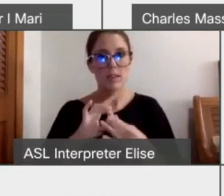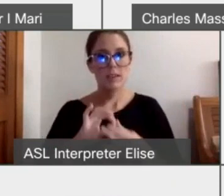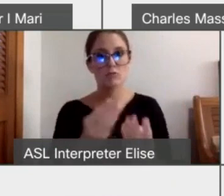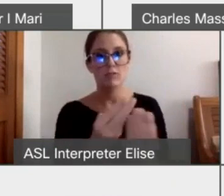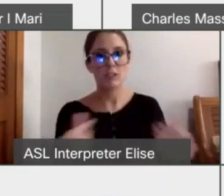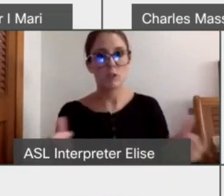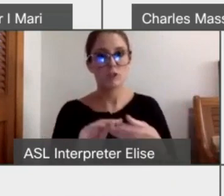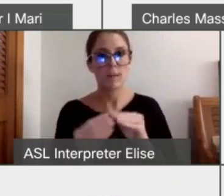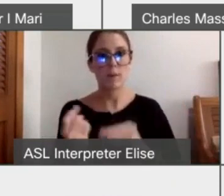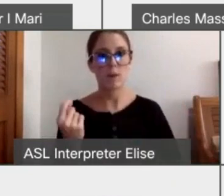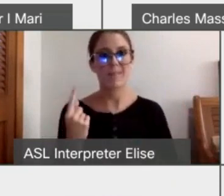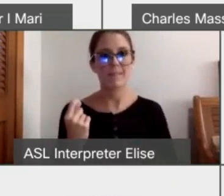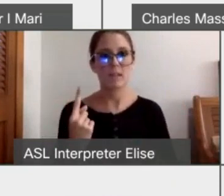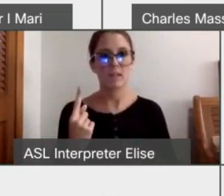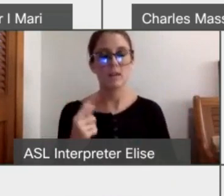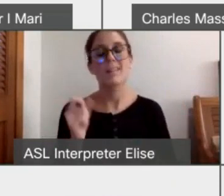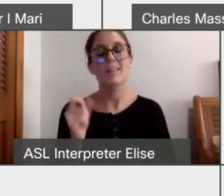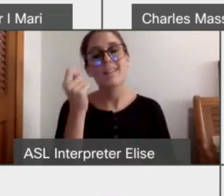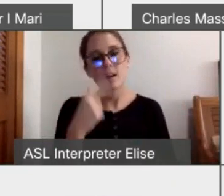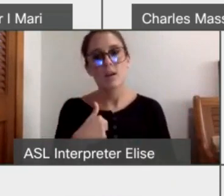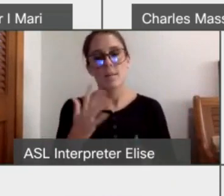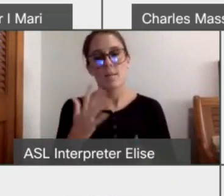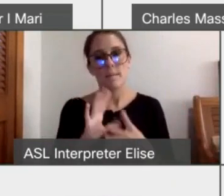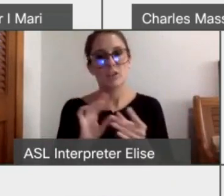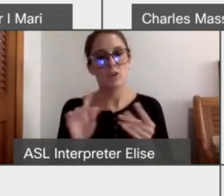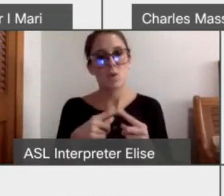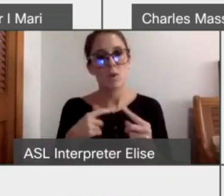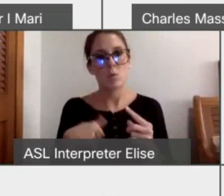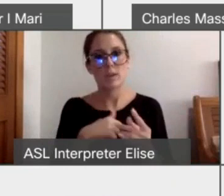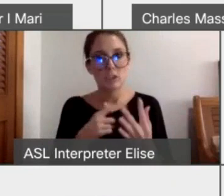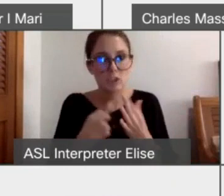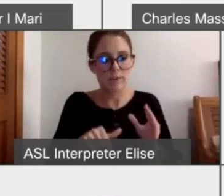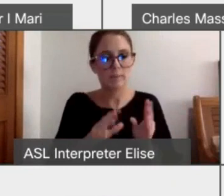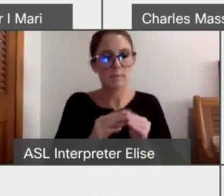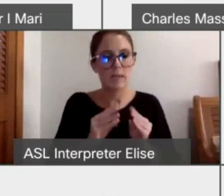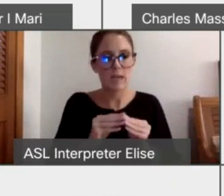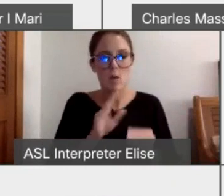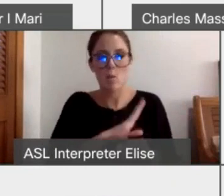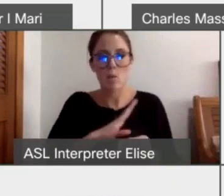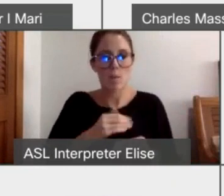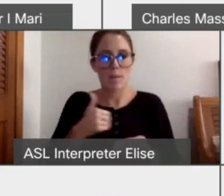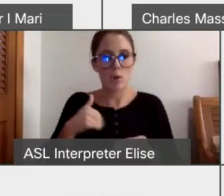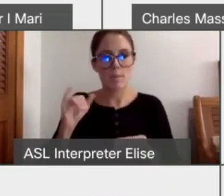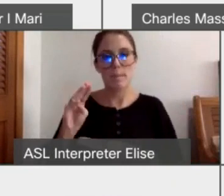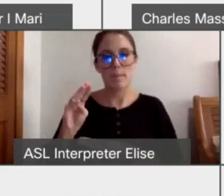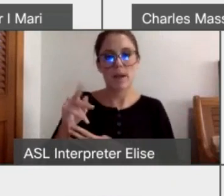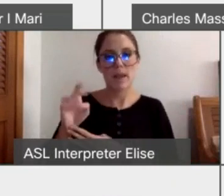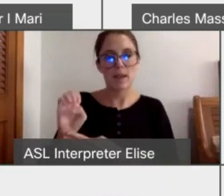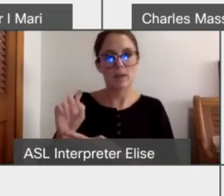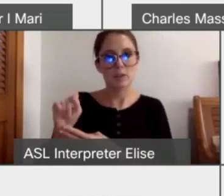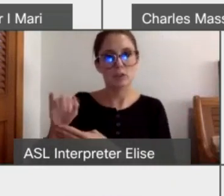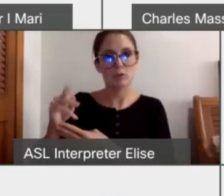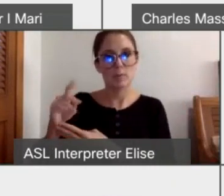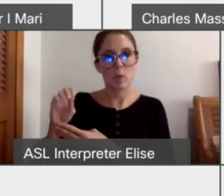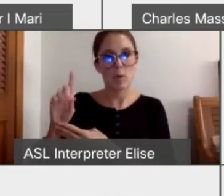11. And I mentioned this when we kicked off the meeting, that our board member, Mike Tripodi, has participated in